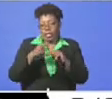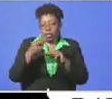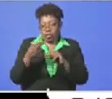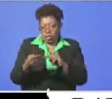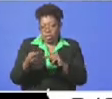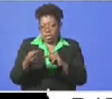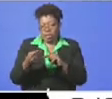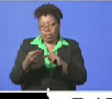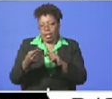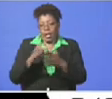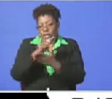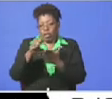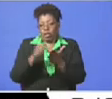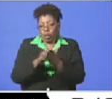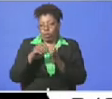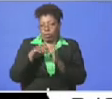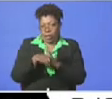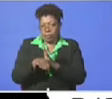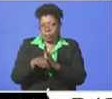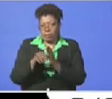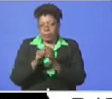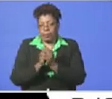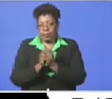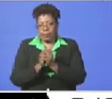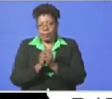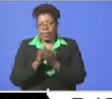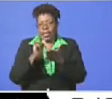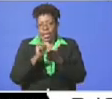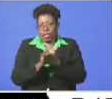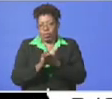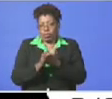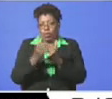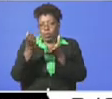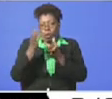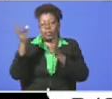decrease in the overall crime measures. That's what we ought to be celebrating.